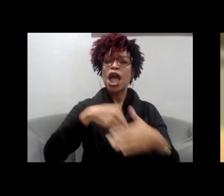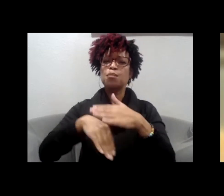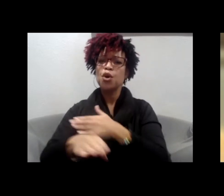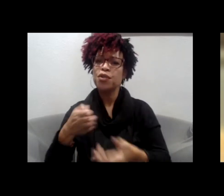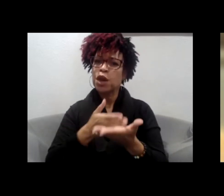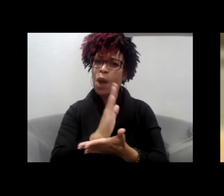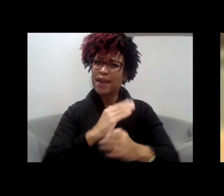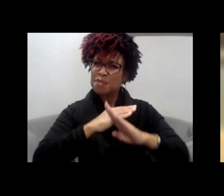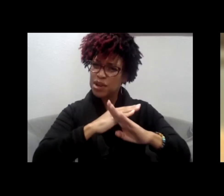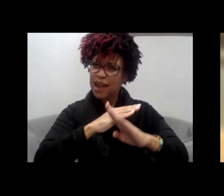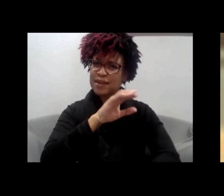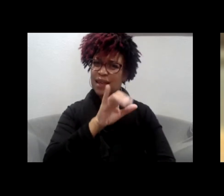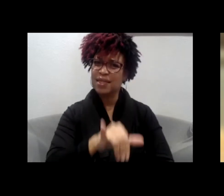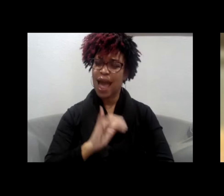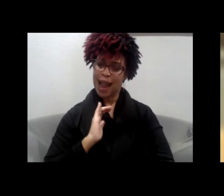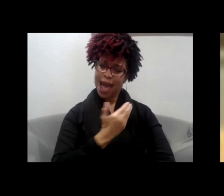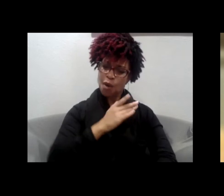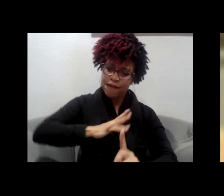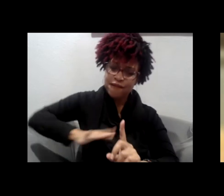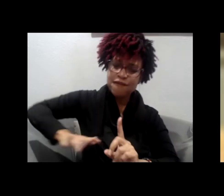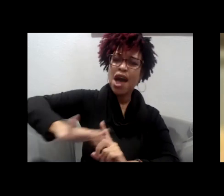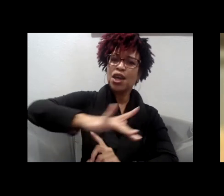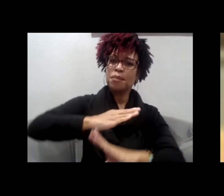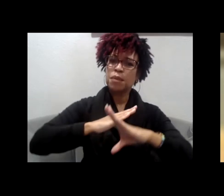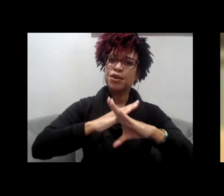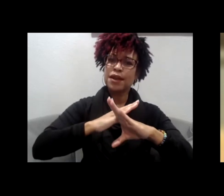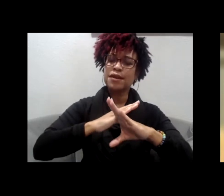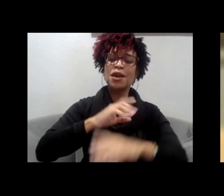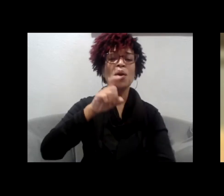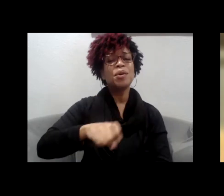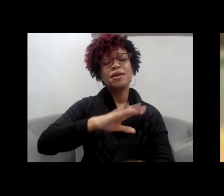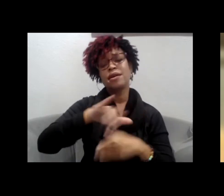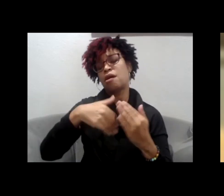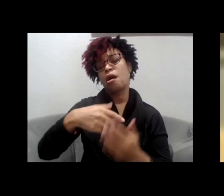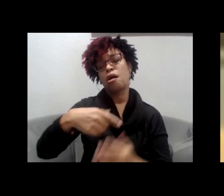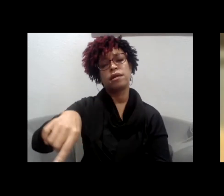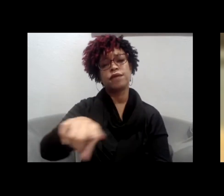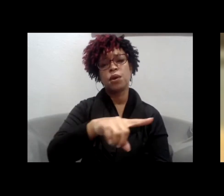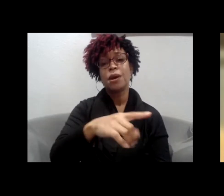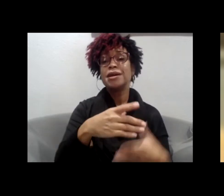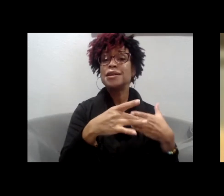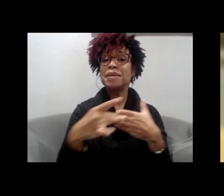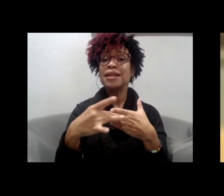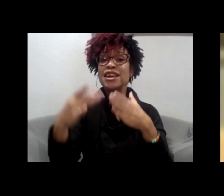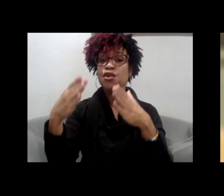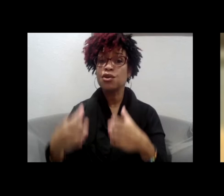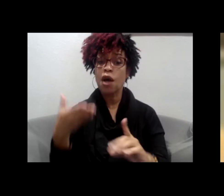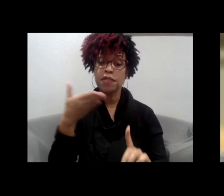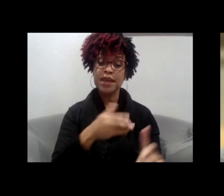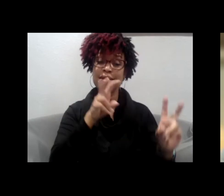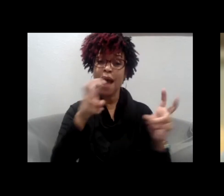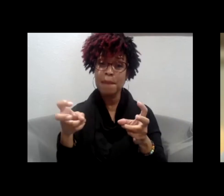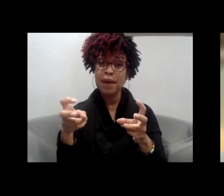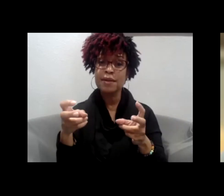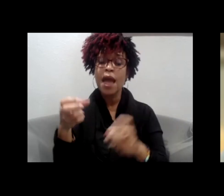all, protecting our environment. We need all of you to be leaders on these issues and to bring